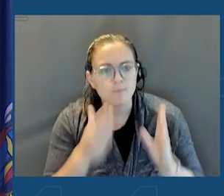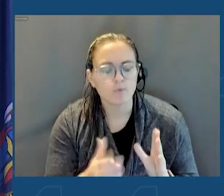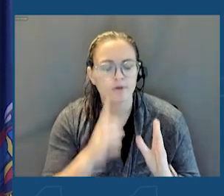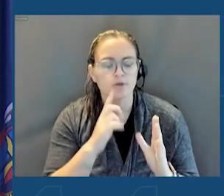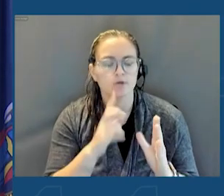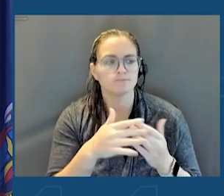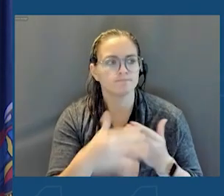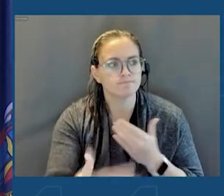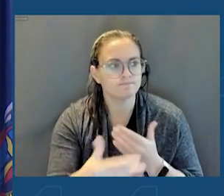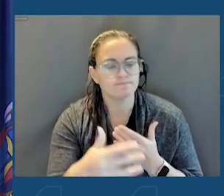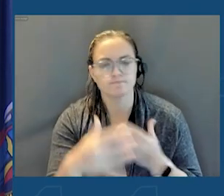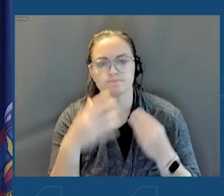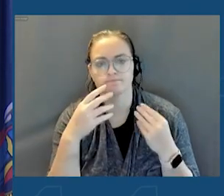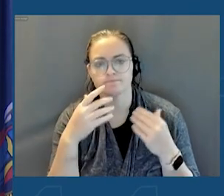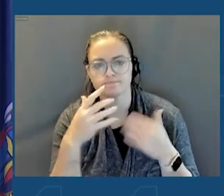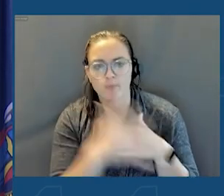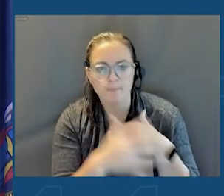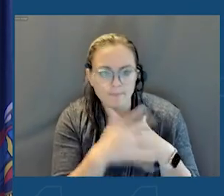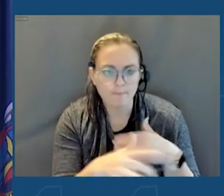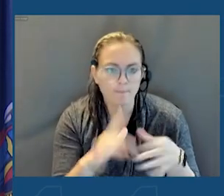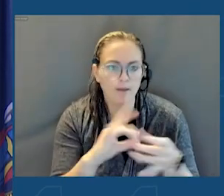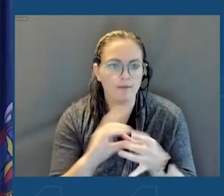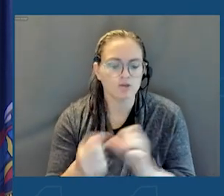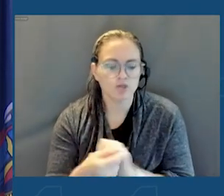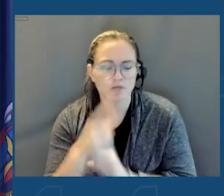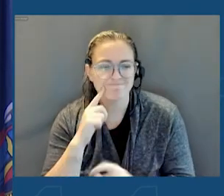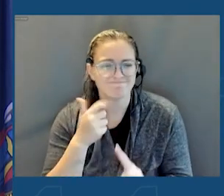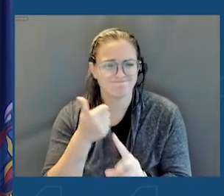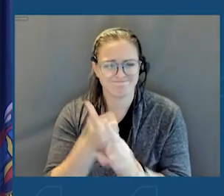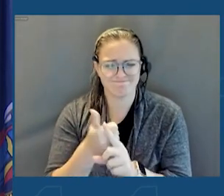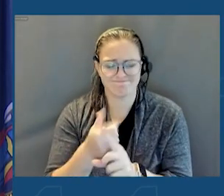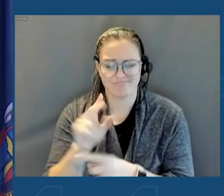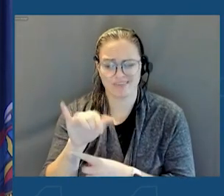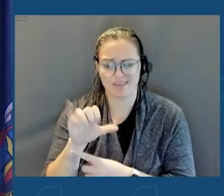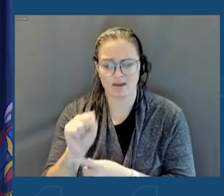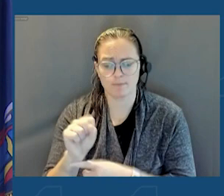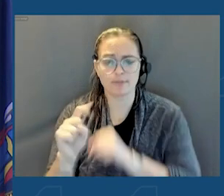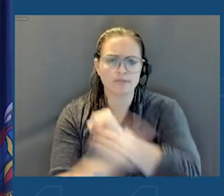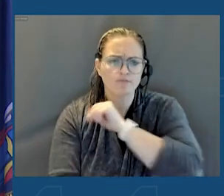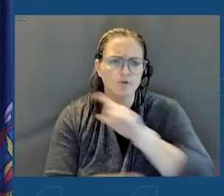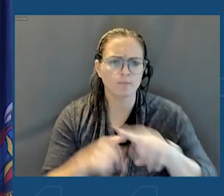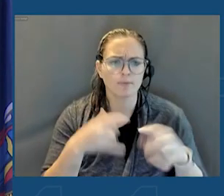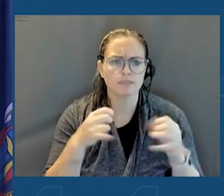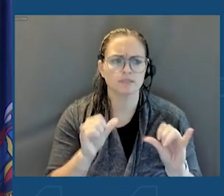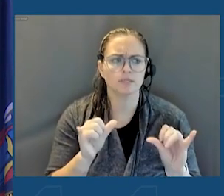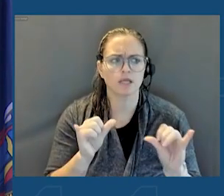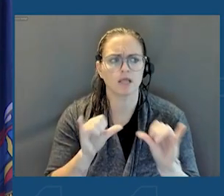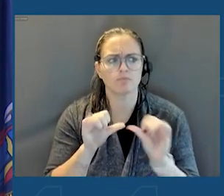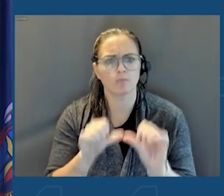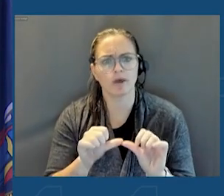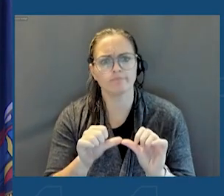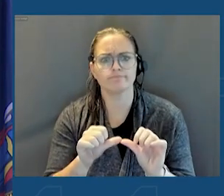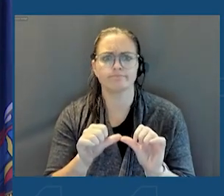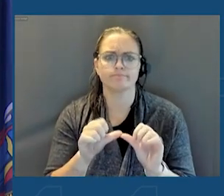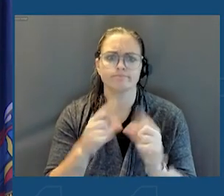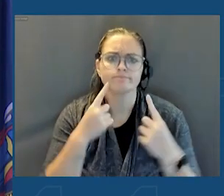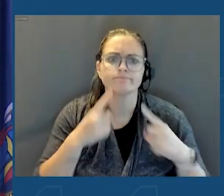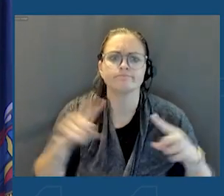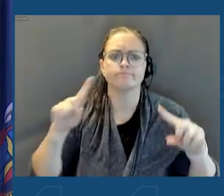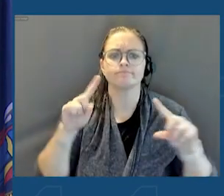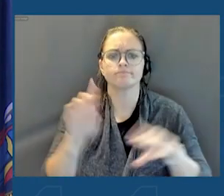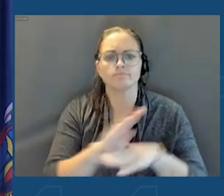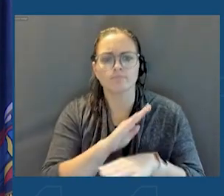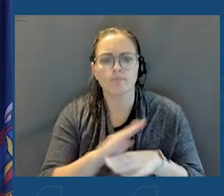who have found themselves impacted by a cannabis conviction, but still went out to build successful businesses, went out